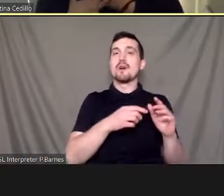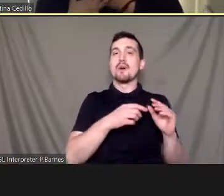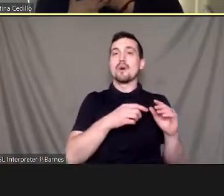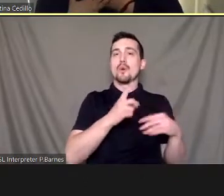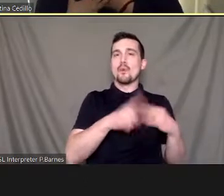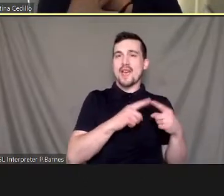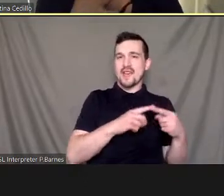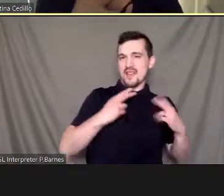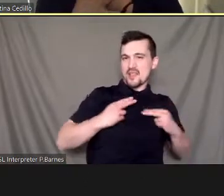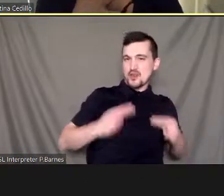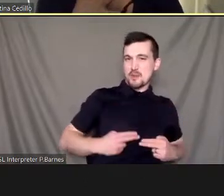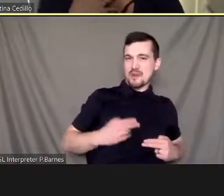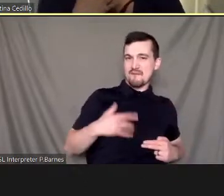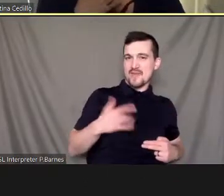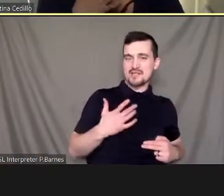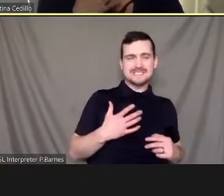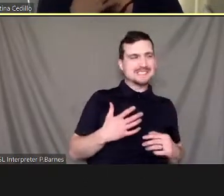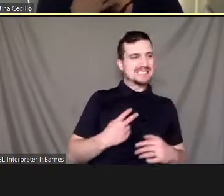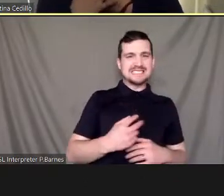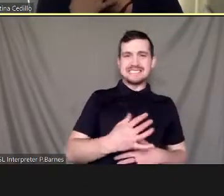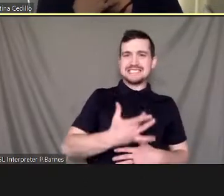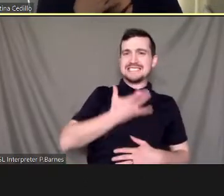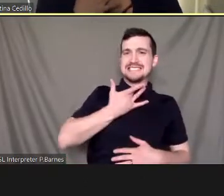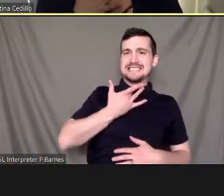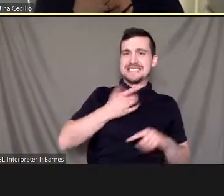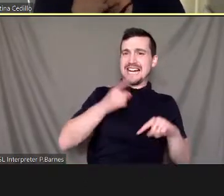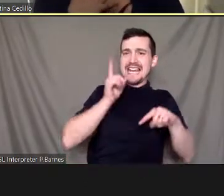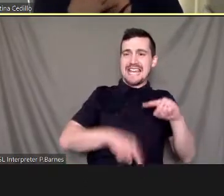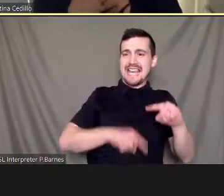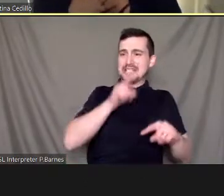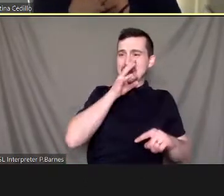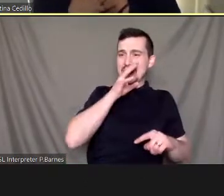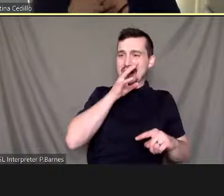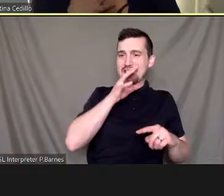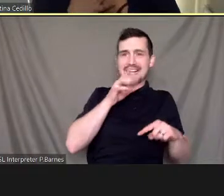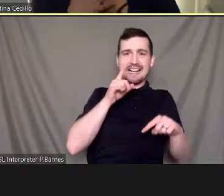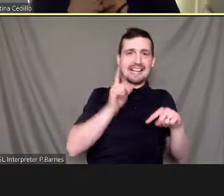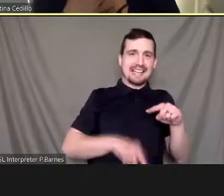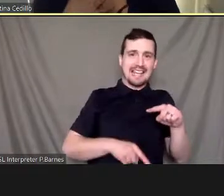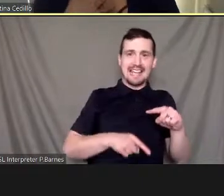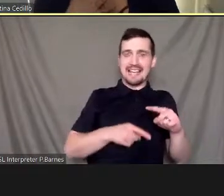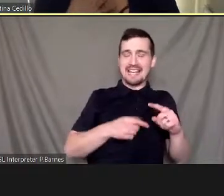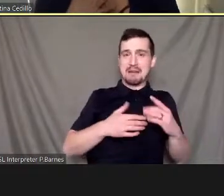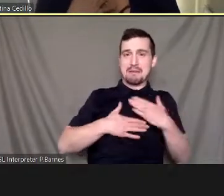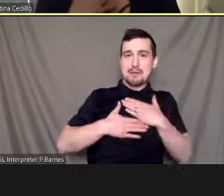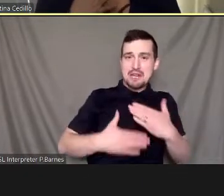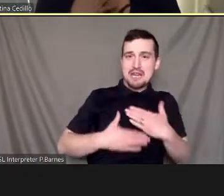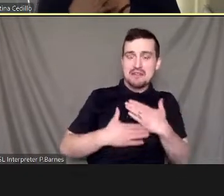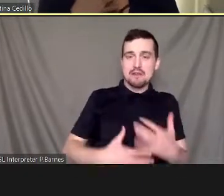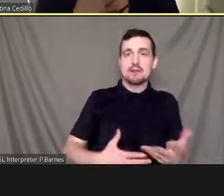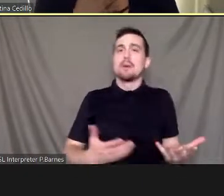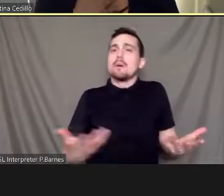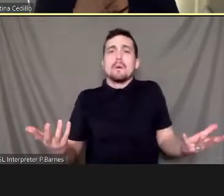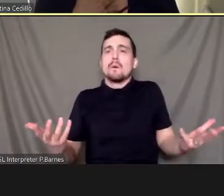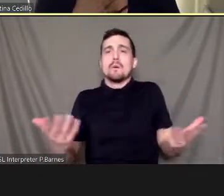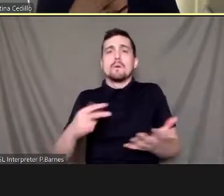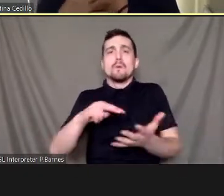literally, you know, it doesn't even allow me to breathe. And so what does that mean, you